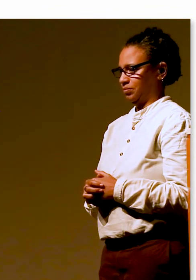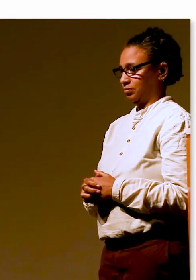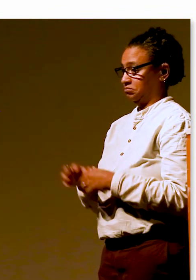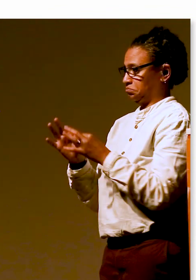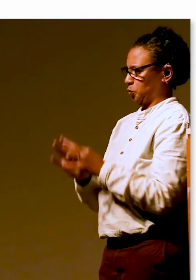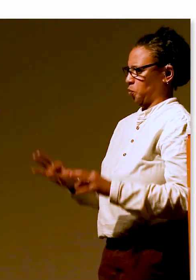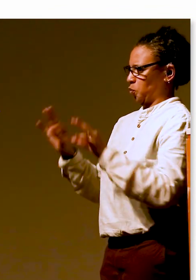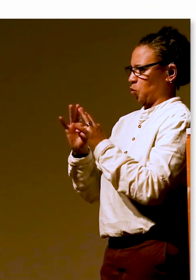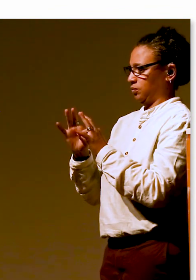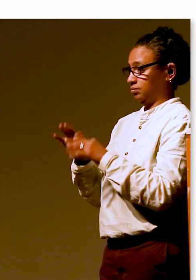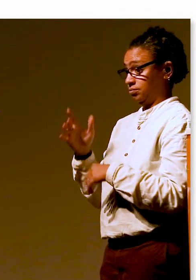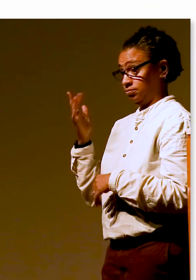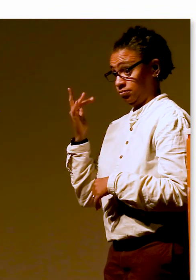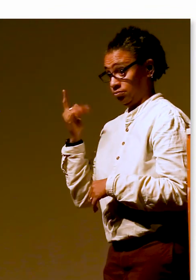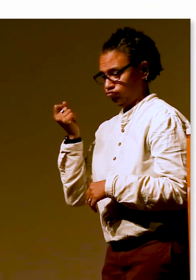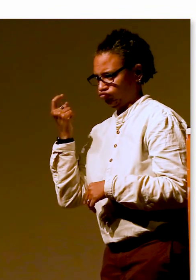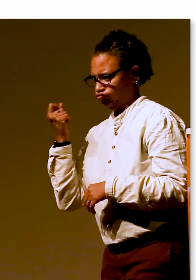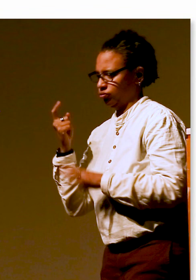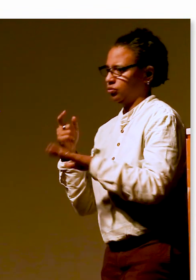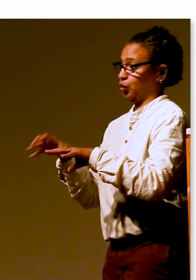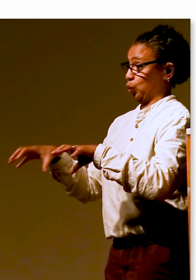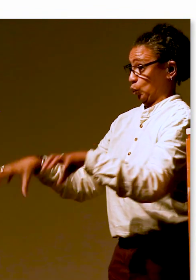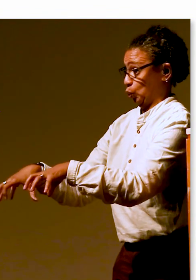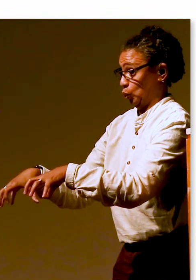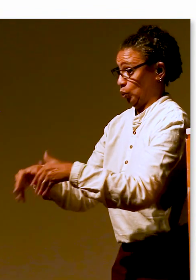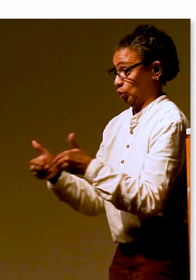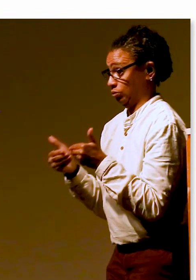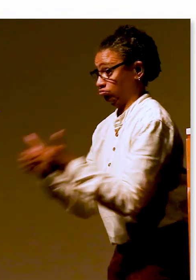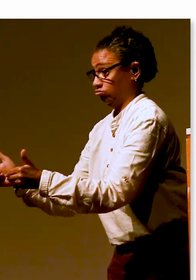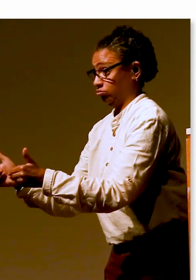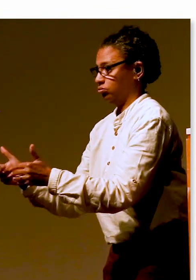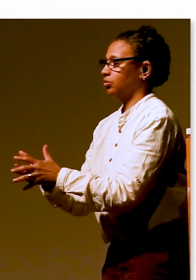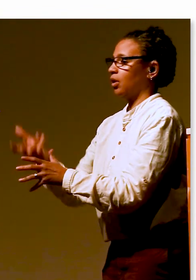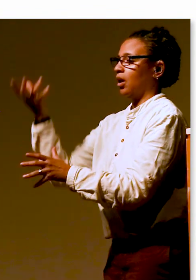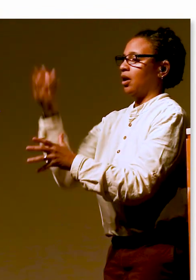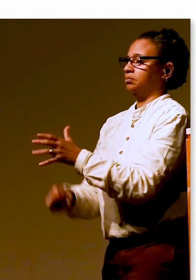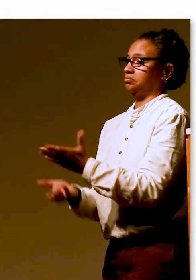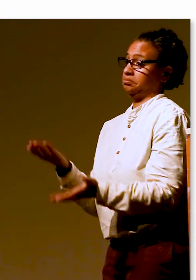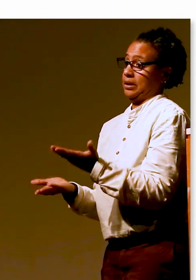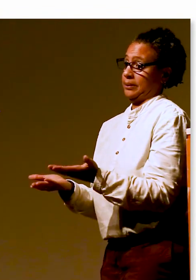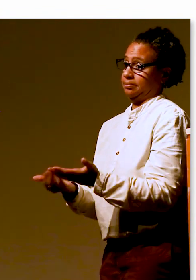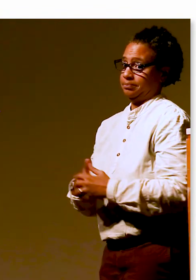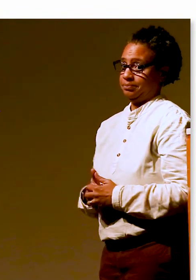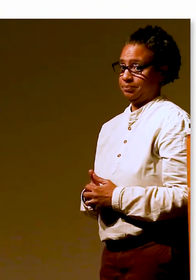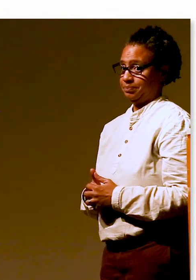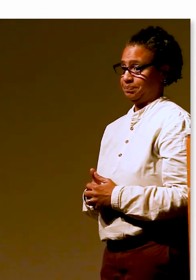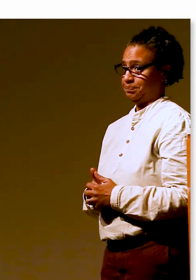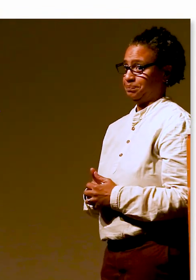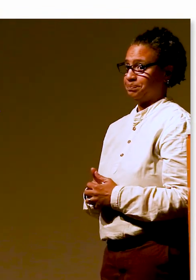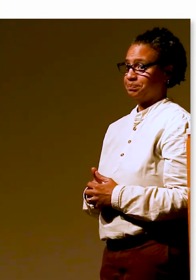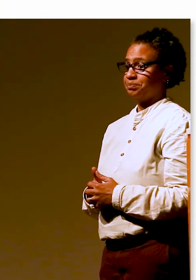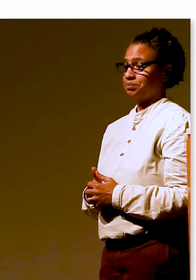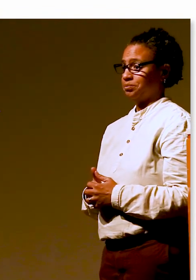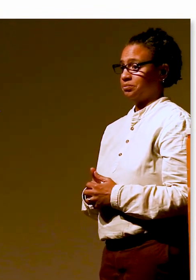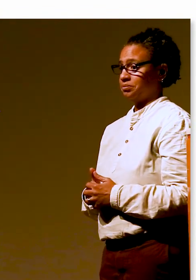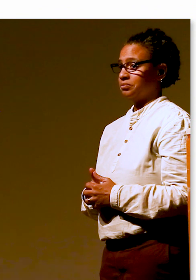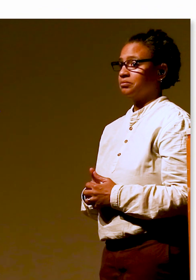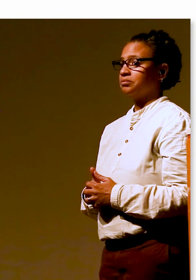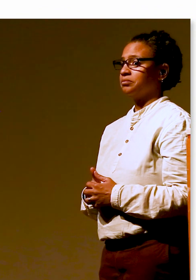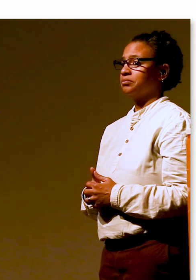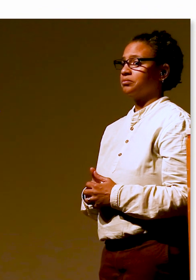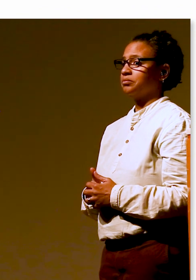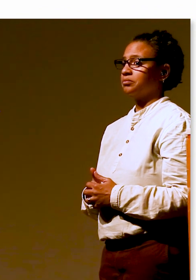But sometimes you just got to do it, right? Sometimes you just have to think about the trickle-down effect of the big things that